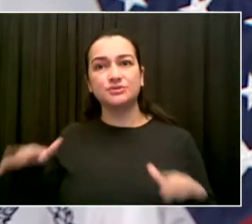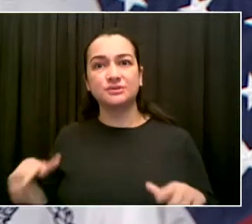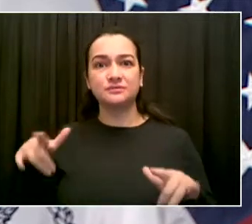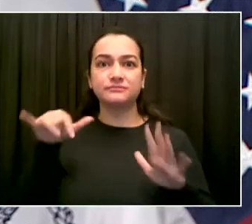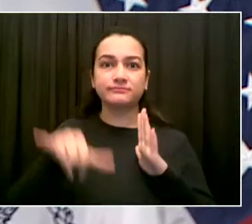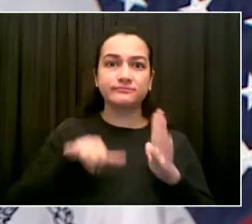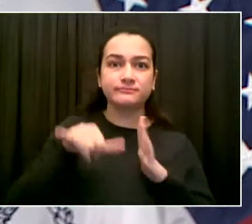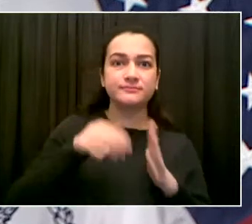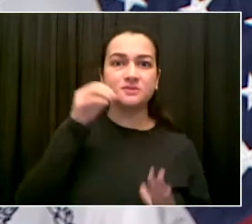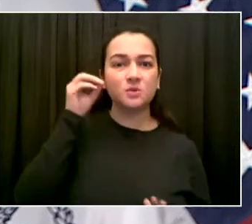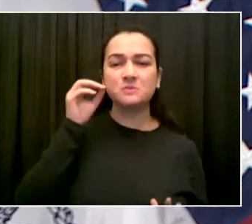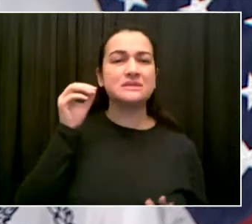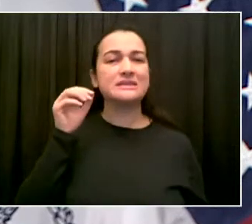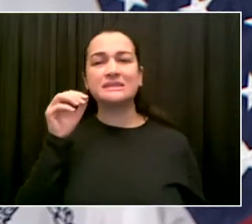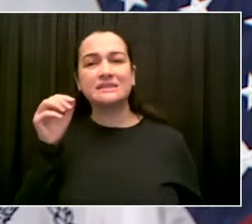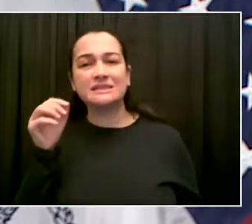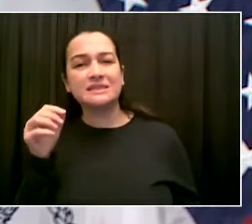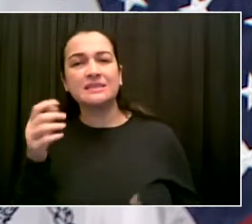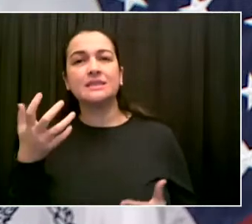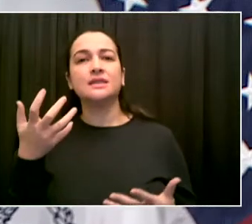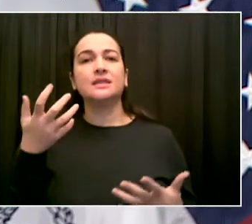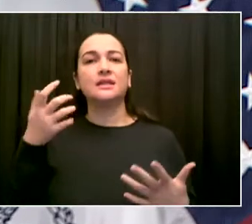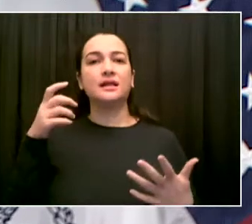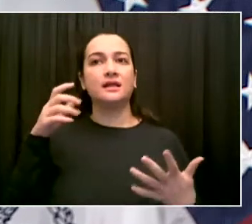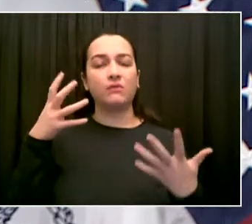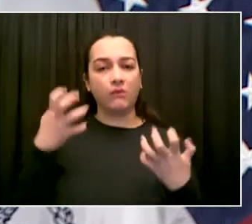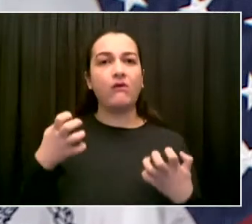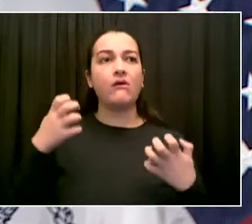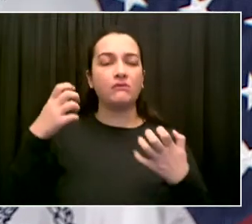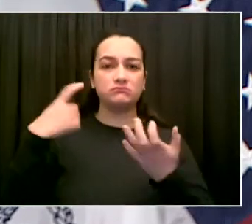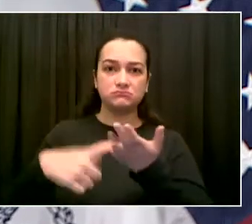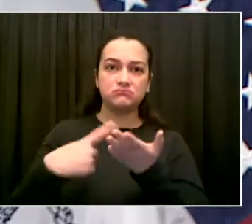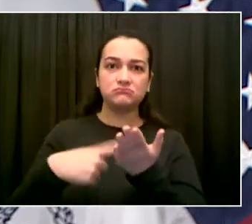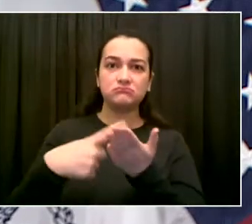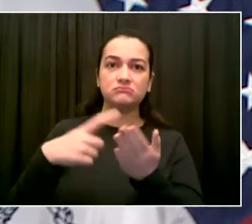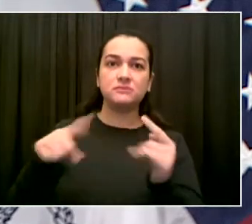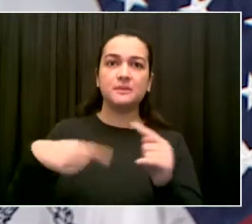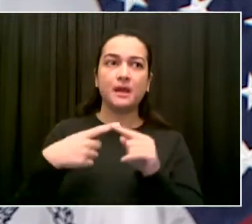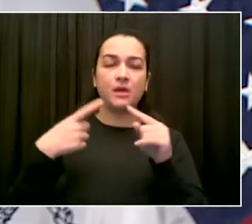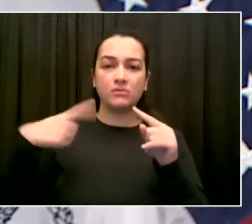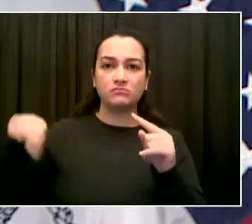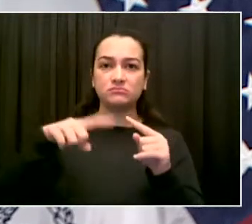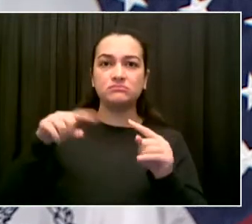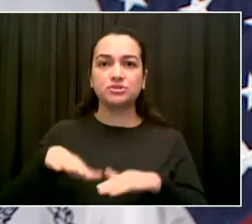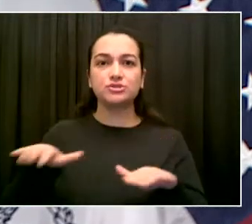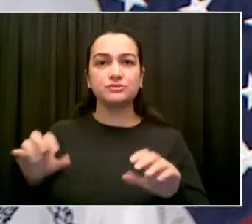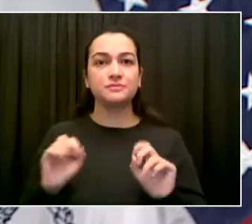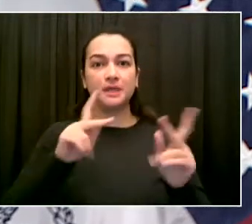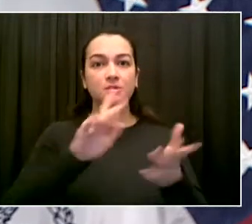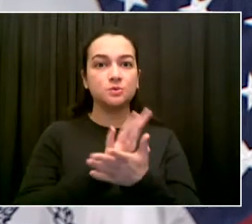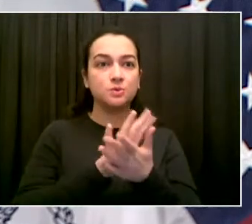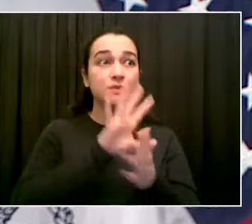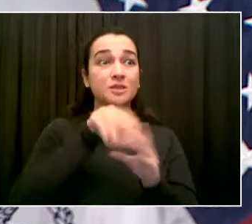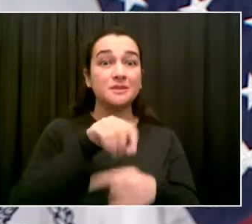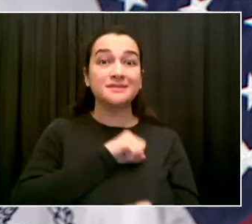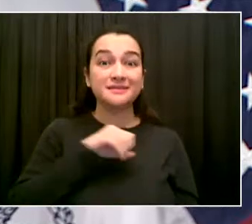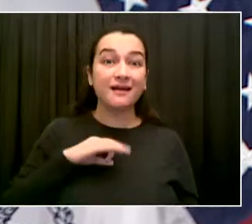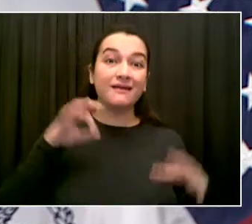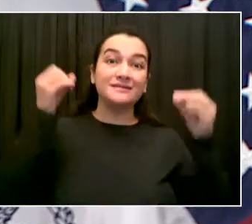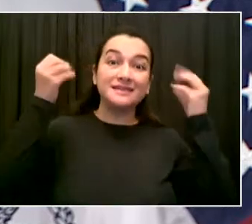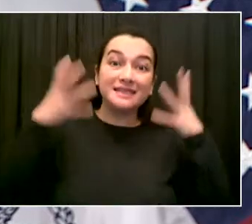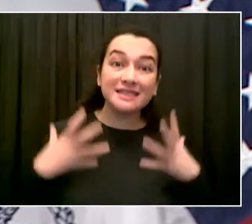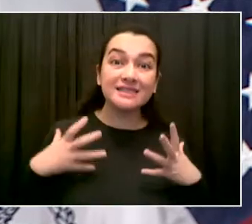schools back, and they continue to be safe because of the extraordinary efforts of our educators, our staff, our parents, our kids, our